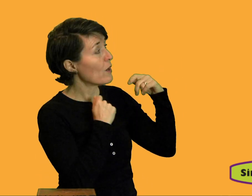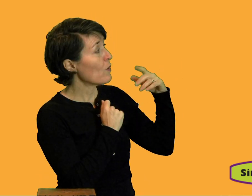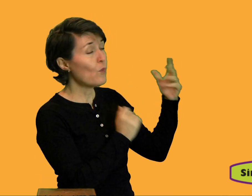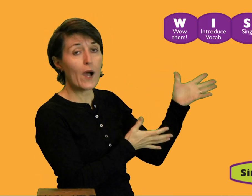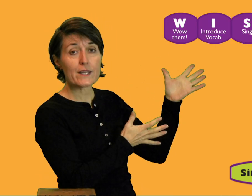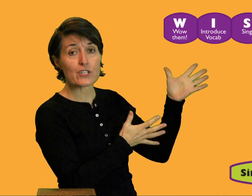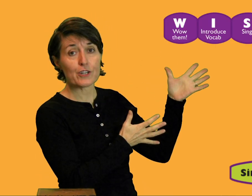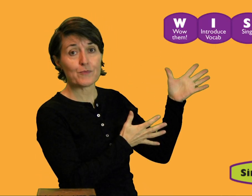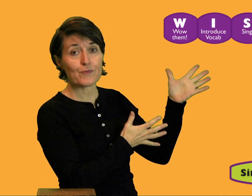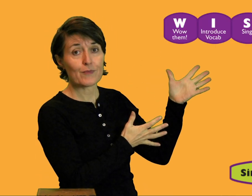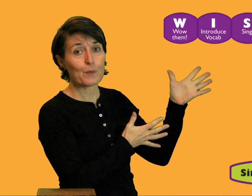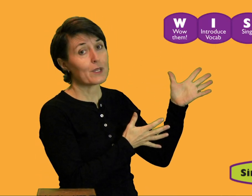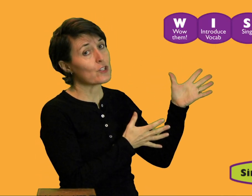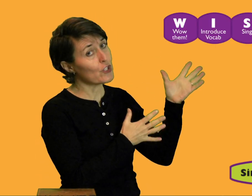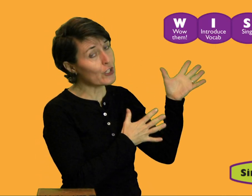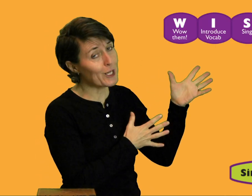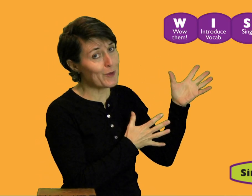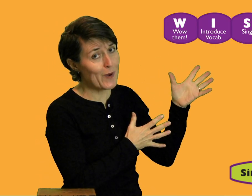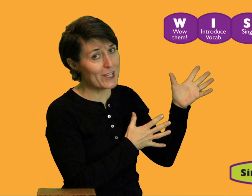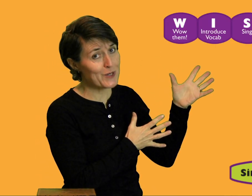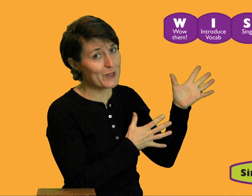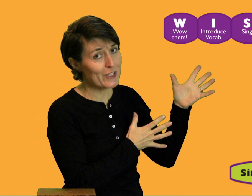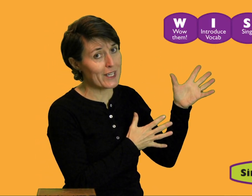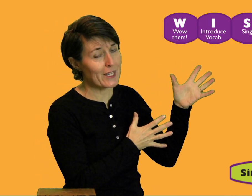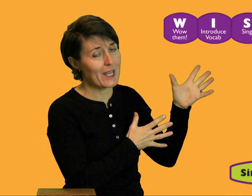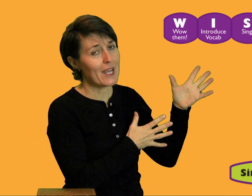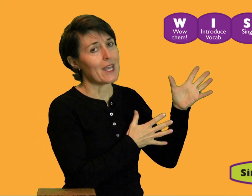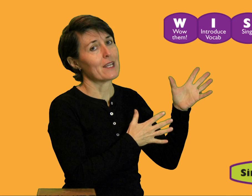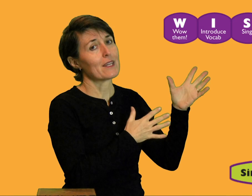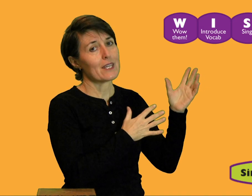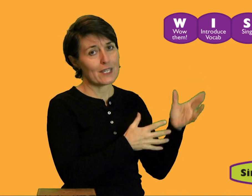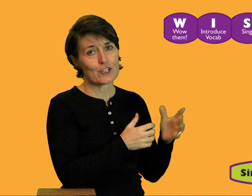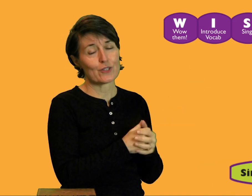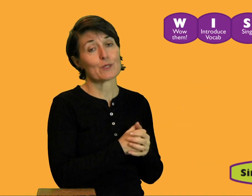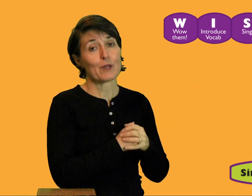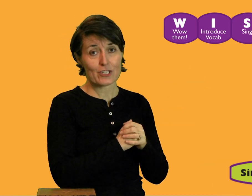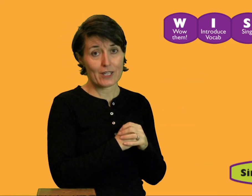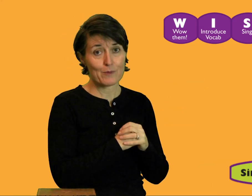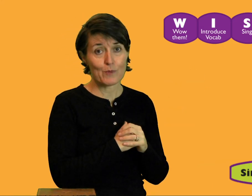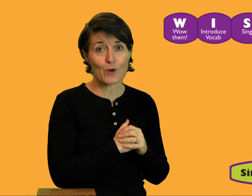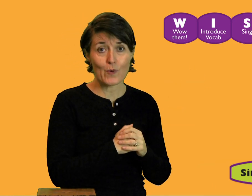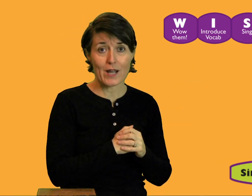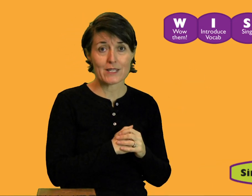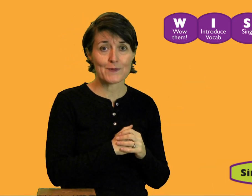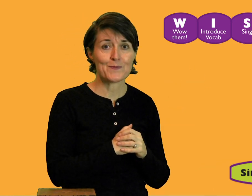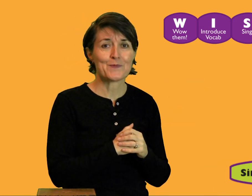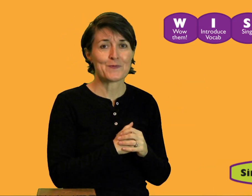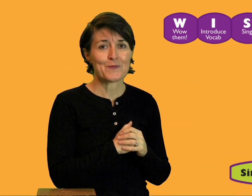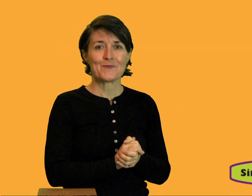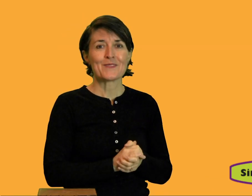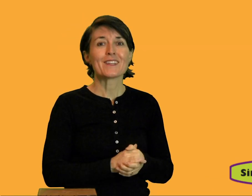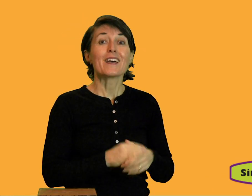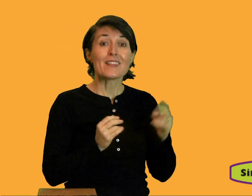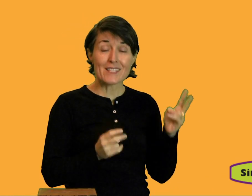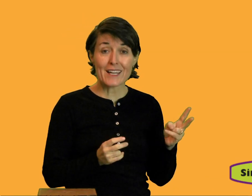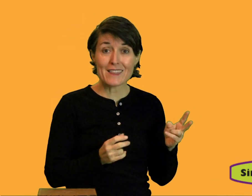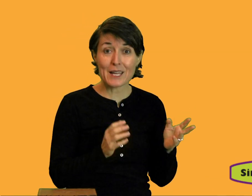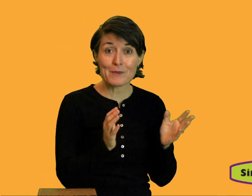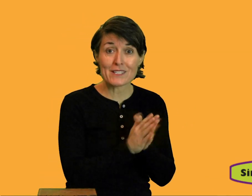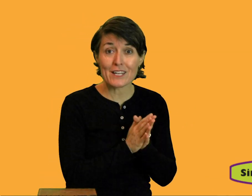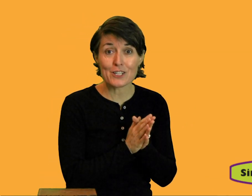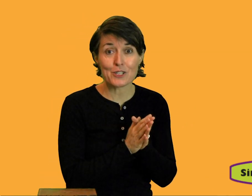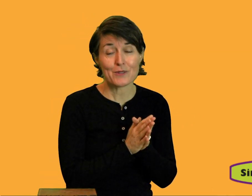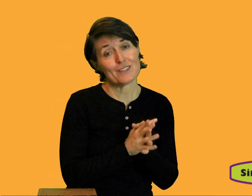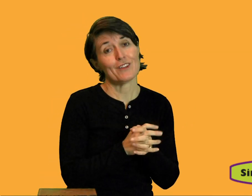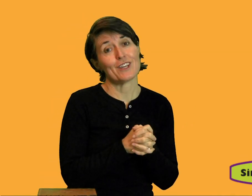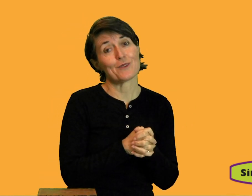out the word wiser. Because you're going to be wiser when you're done, and the kids are especially going to be more wise. The second